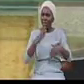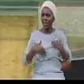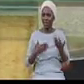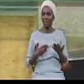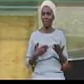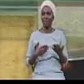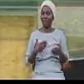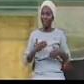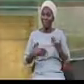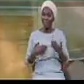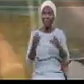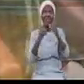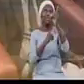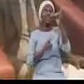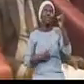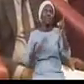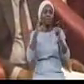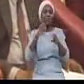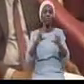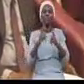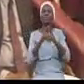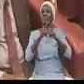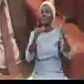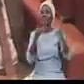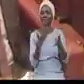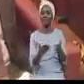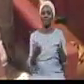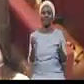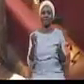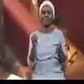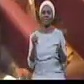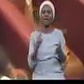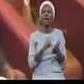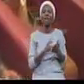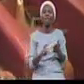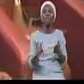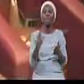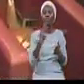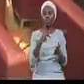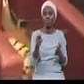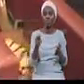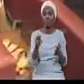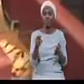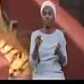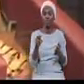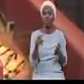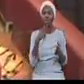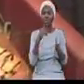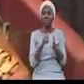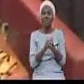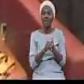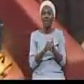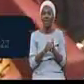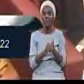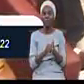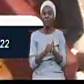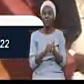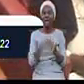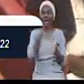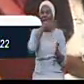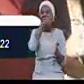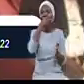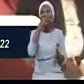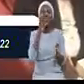the Lord will do great things. Verse 22, agricultural